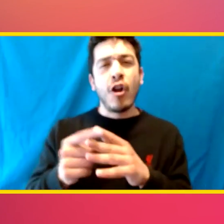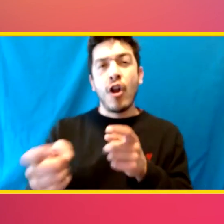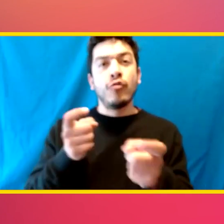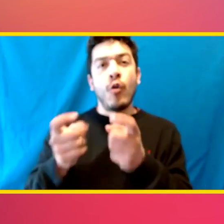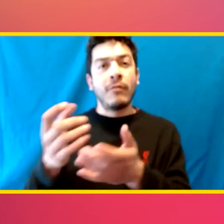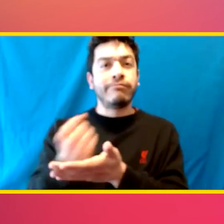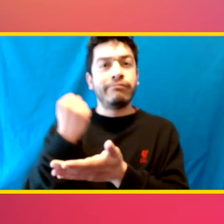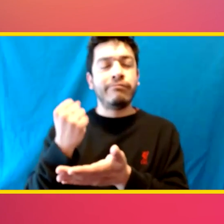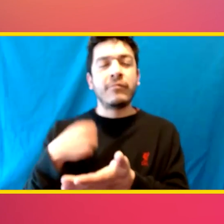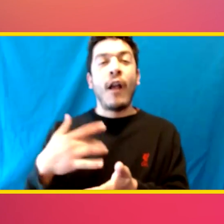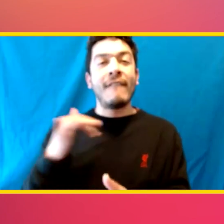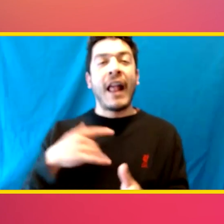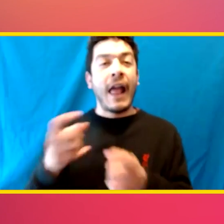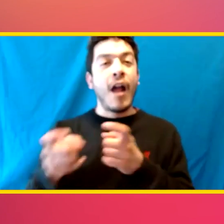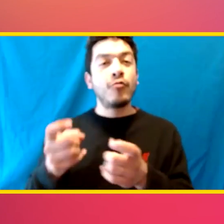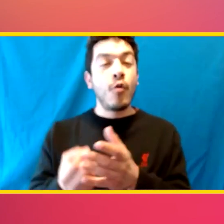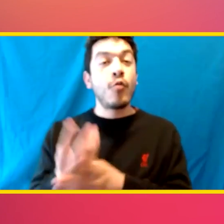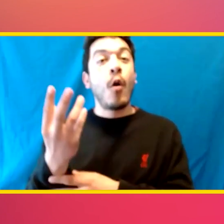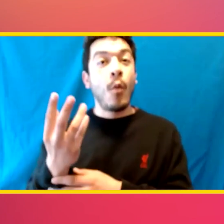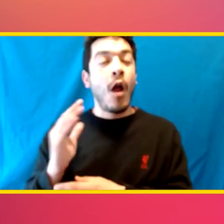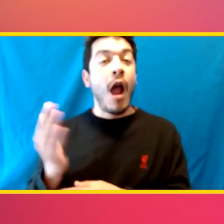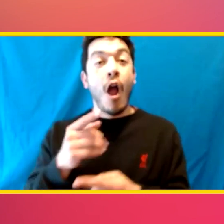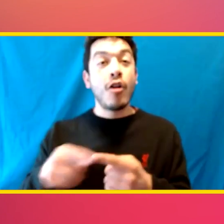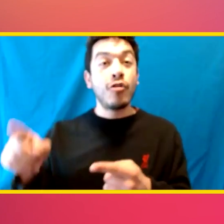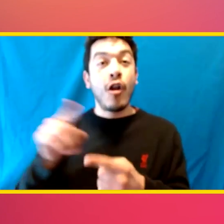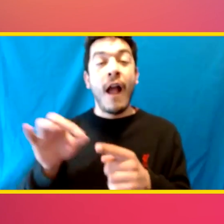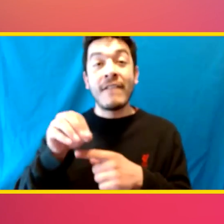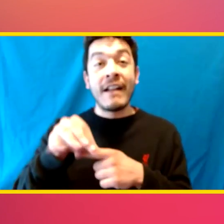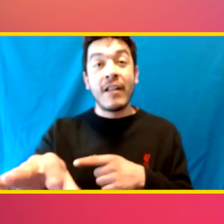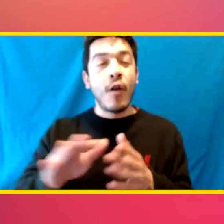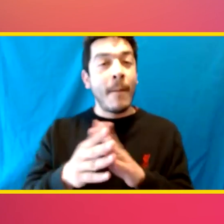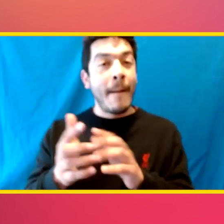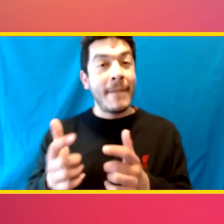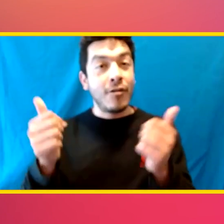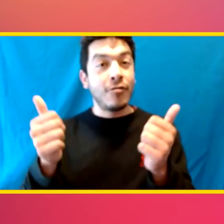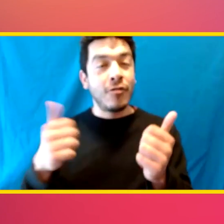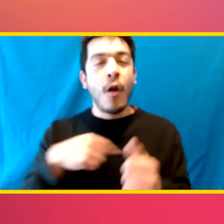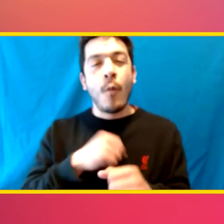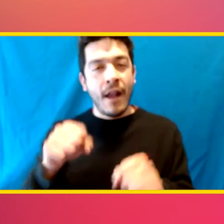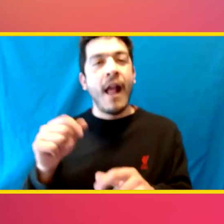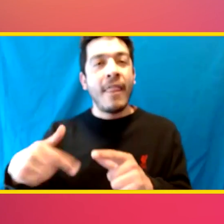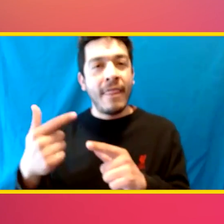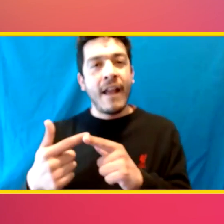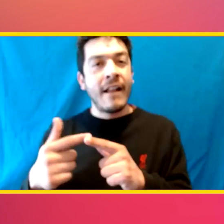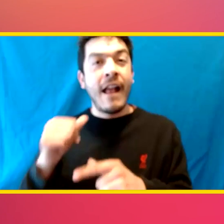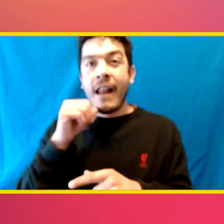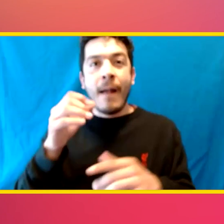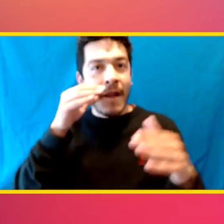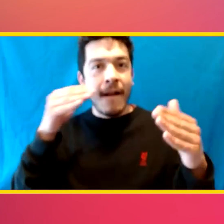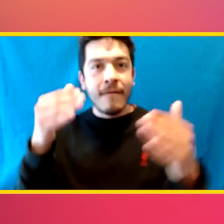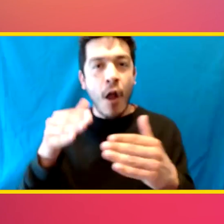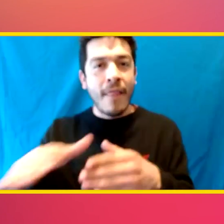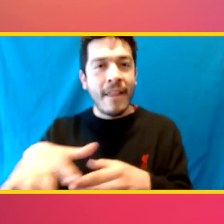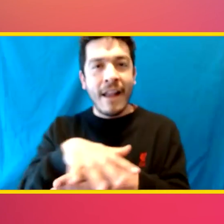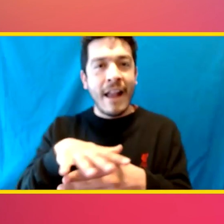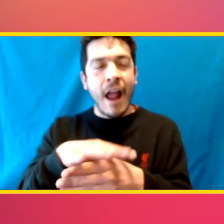So then we feel like our control gets bigger, our circle of influence gets bigger. So that way we can then not be focused on this